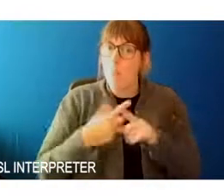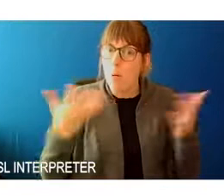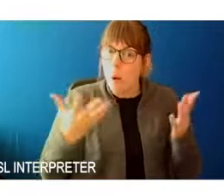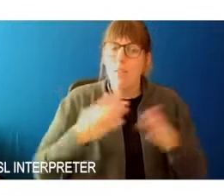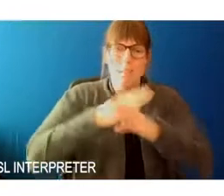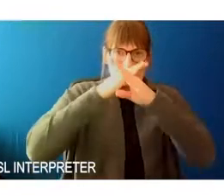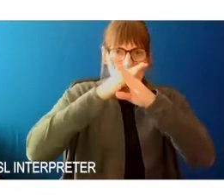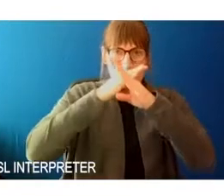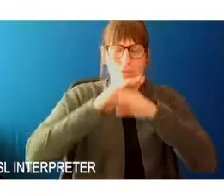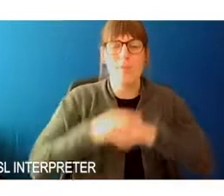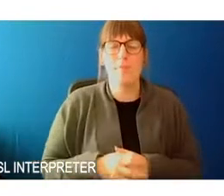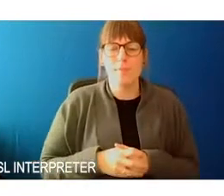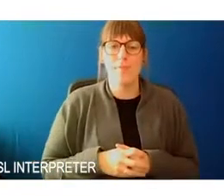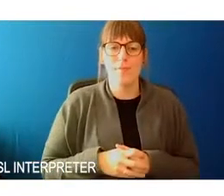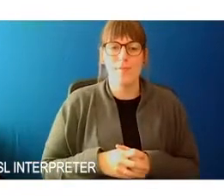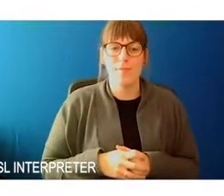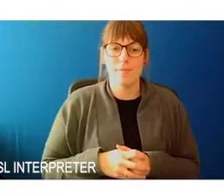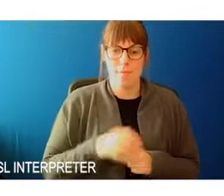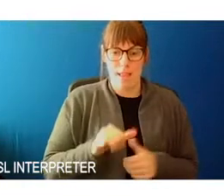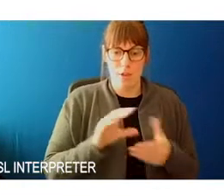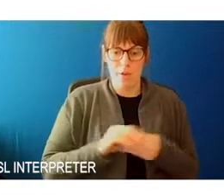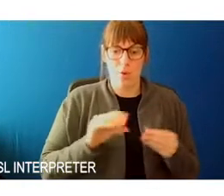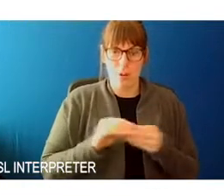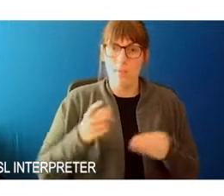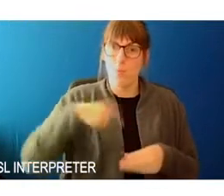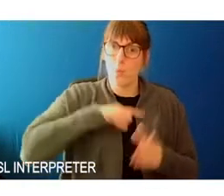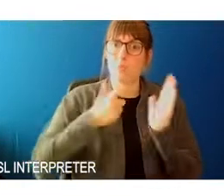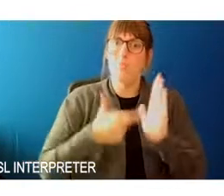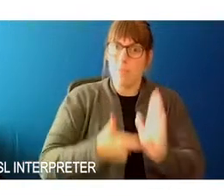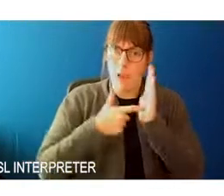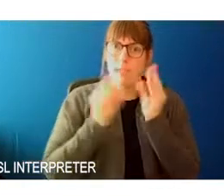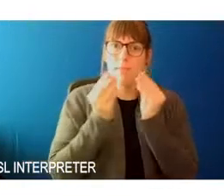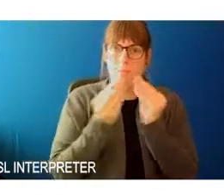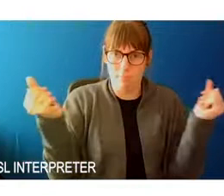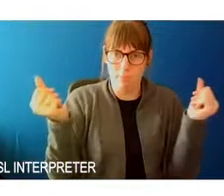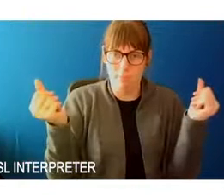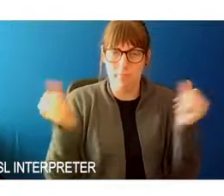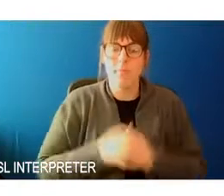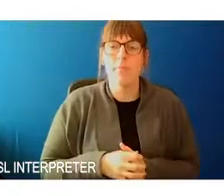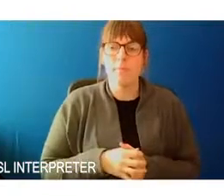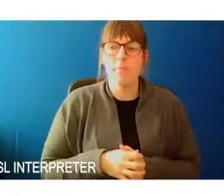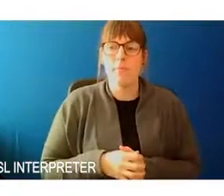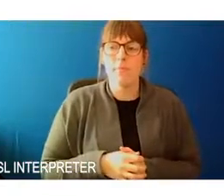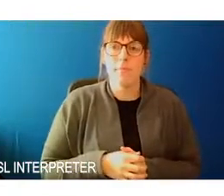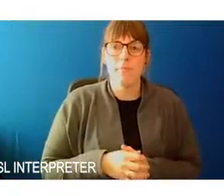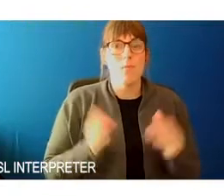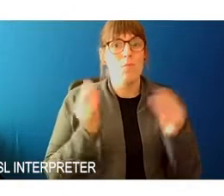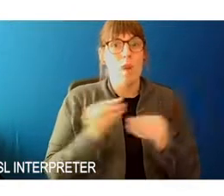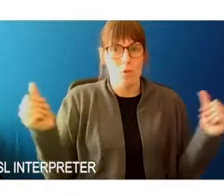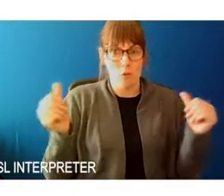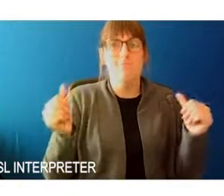that story is about barriers. And that story demands a resolution. And